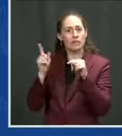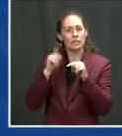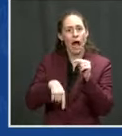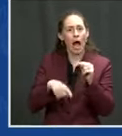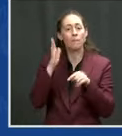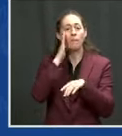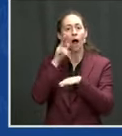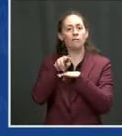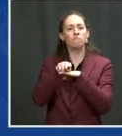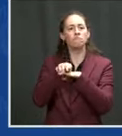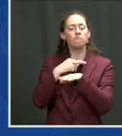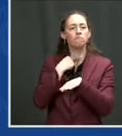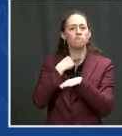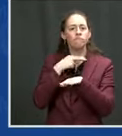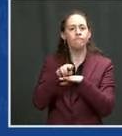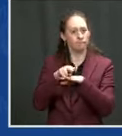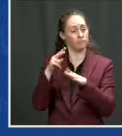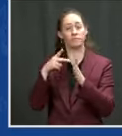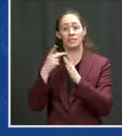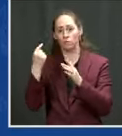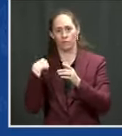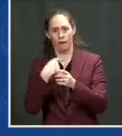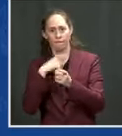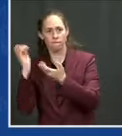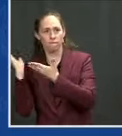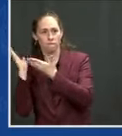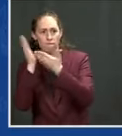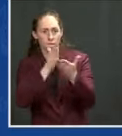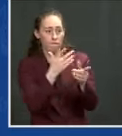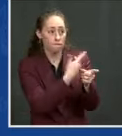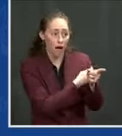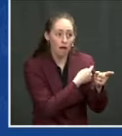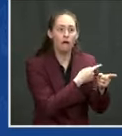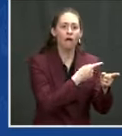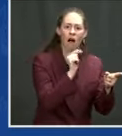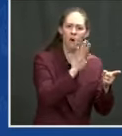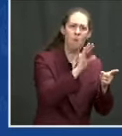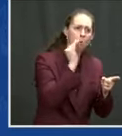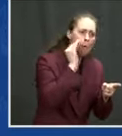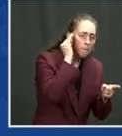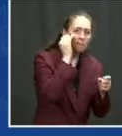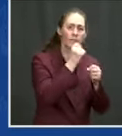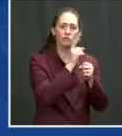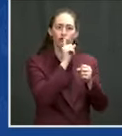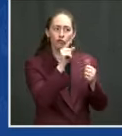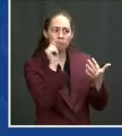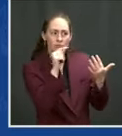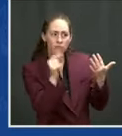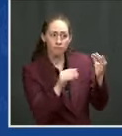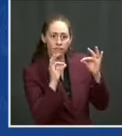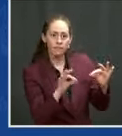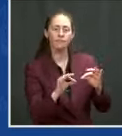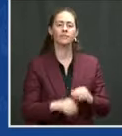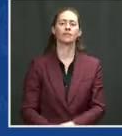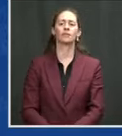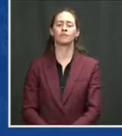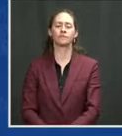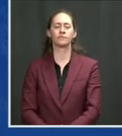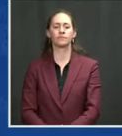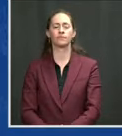and meeting them where they are and making sure they get vaccinated the same way everybody else does. I think the other thing I would say is that